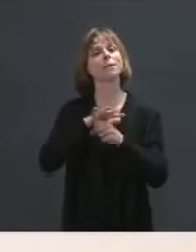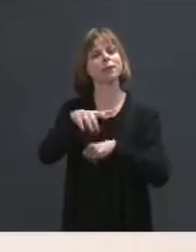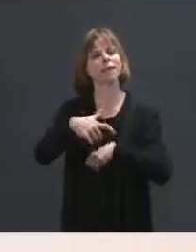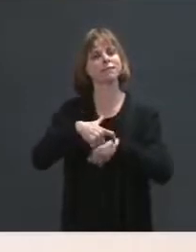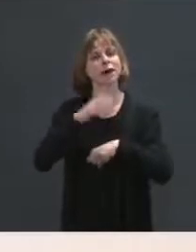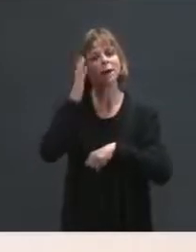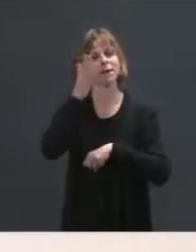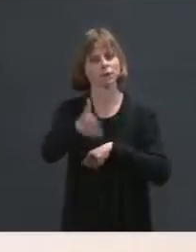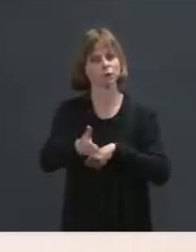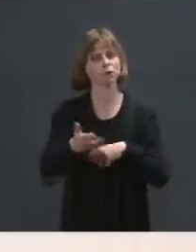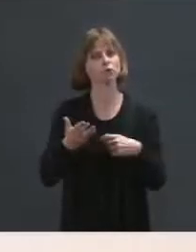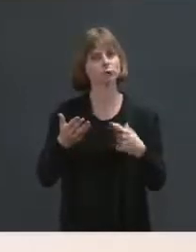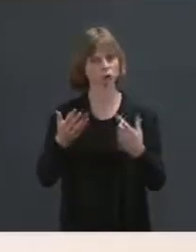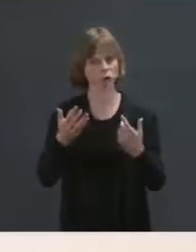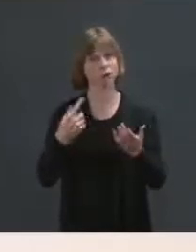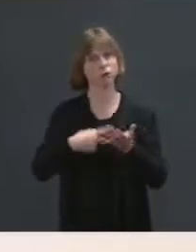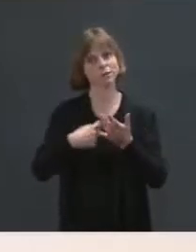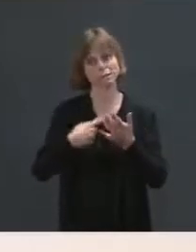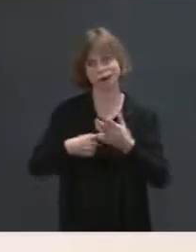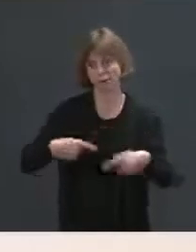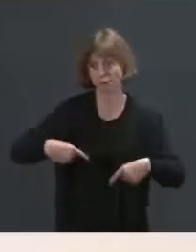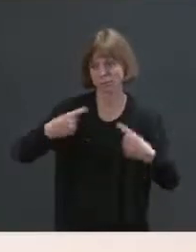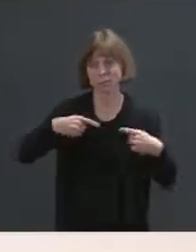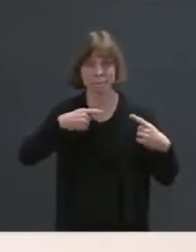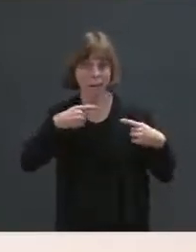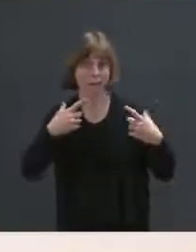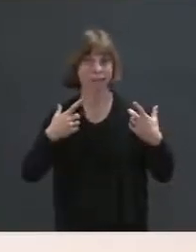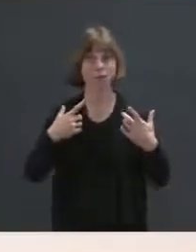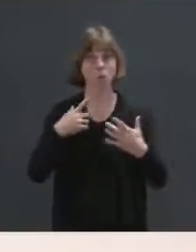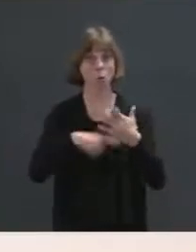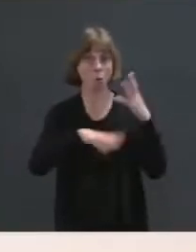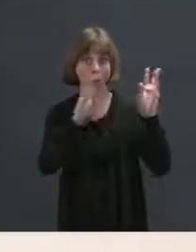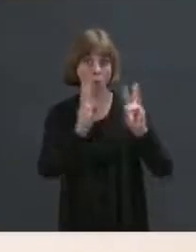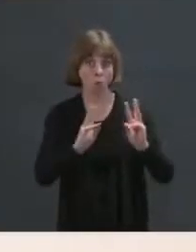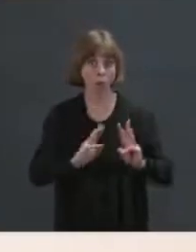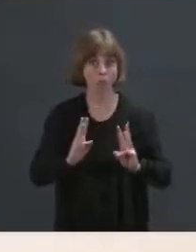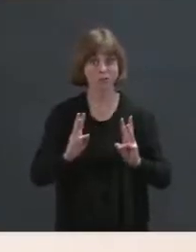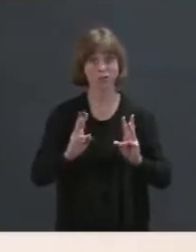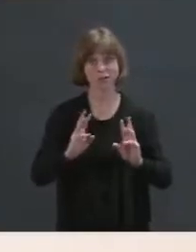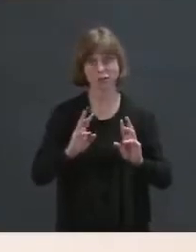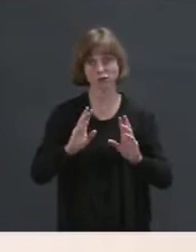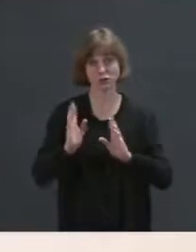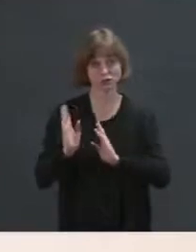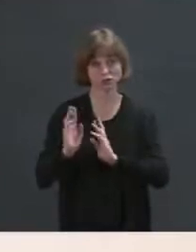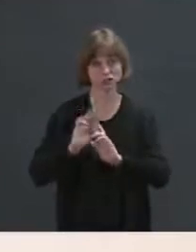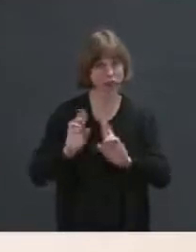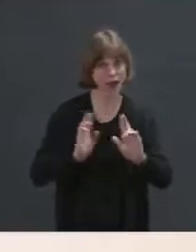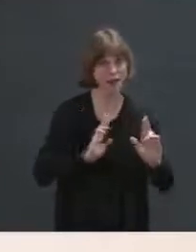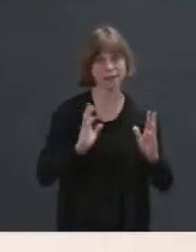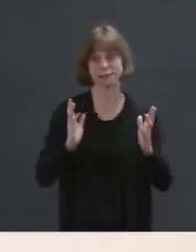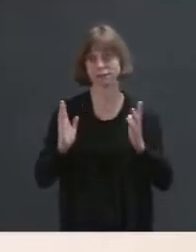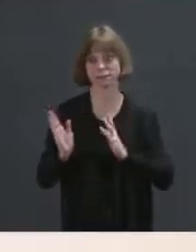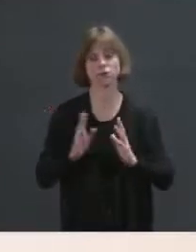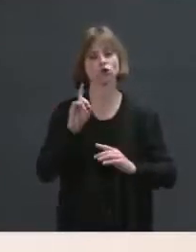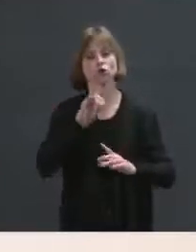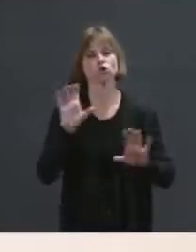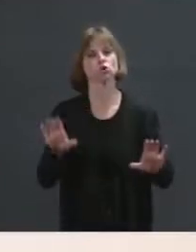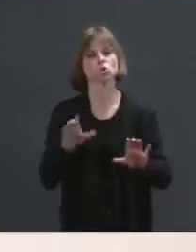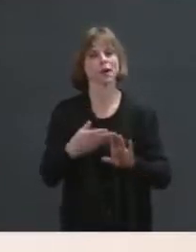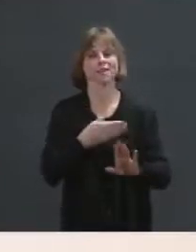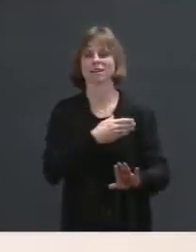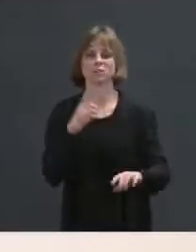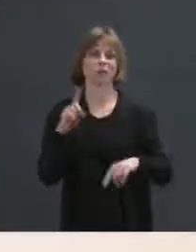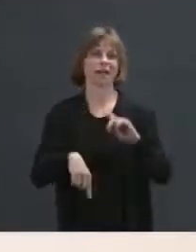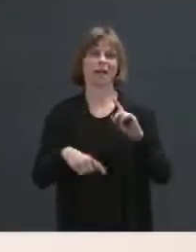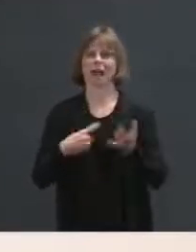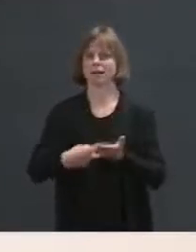have a discussion and debate about what weatherization, what preparation should have been taken in advance. We're not going to have that debate today. We're not going to